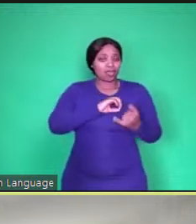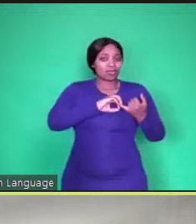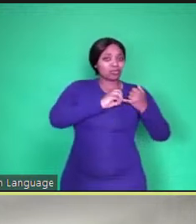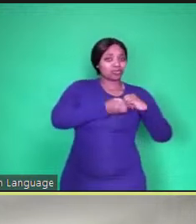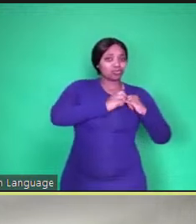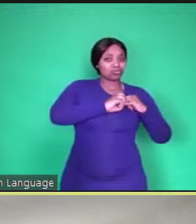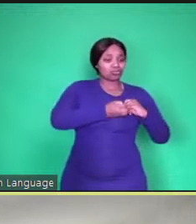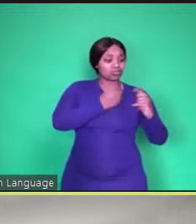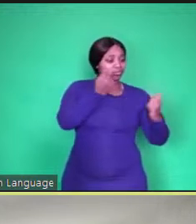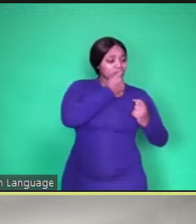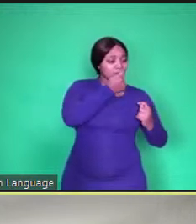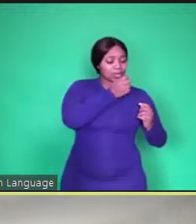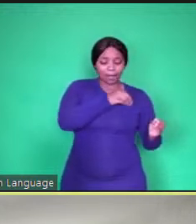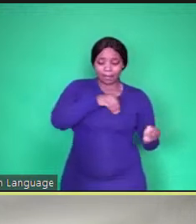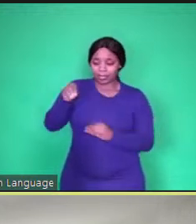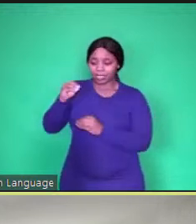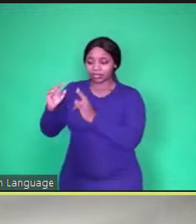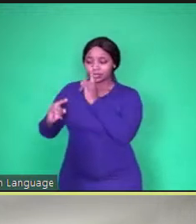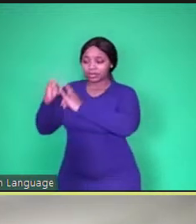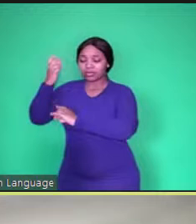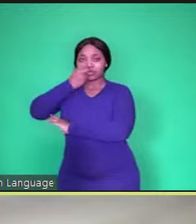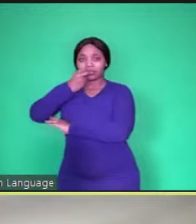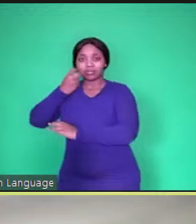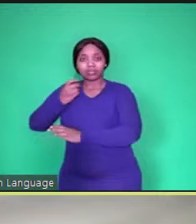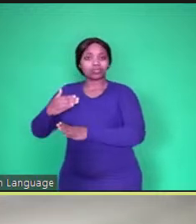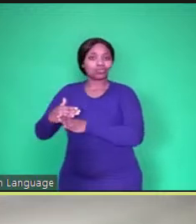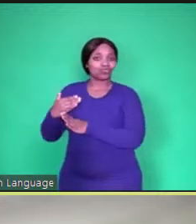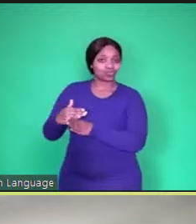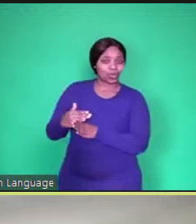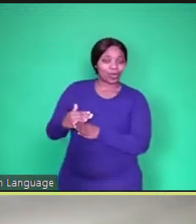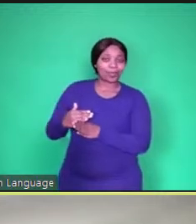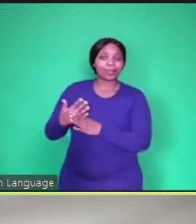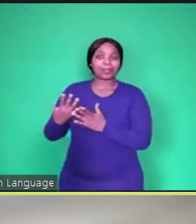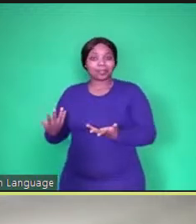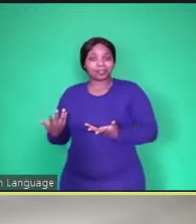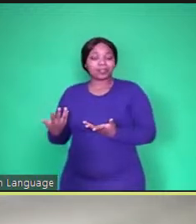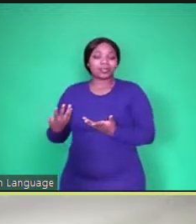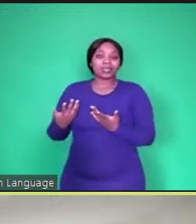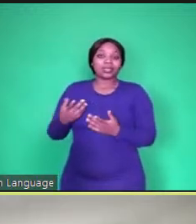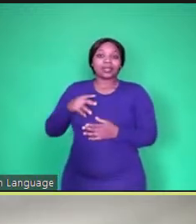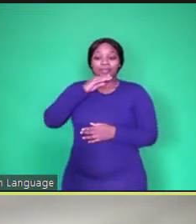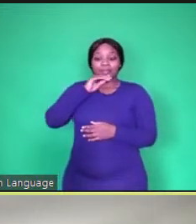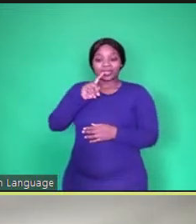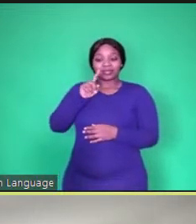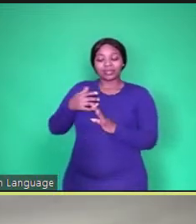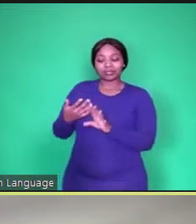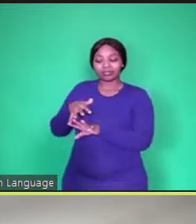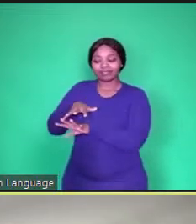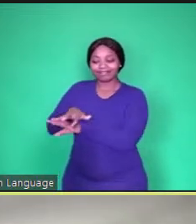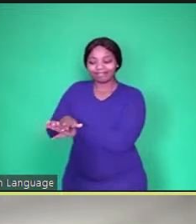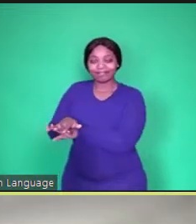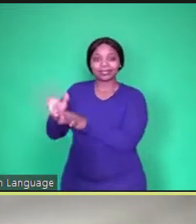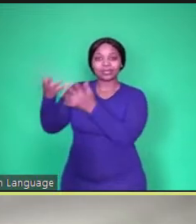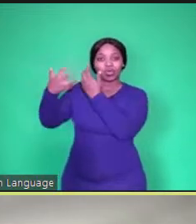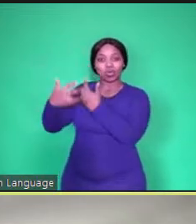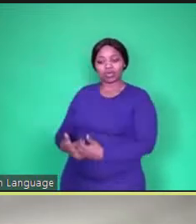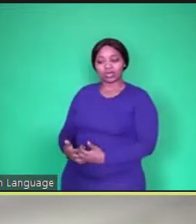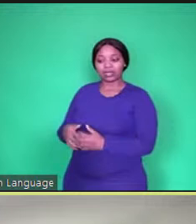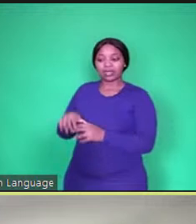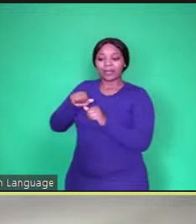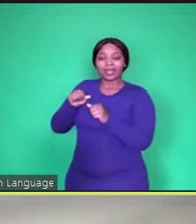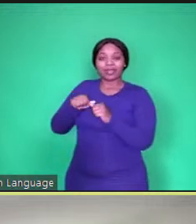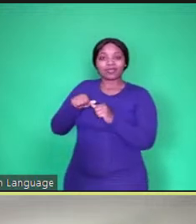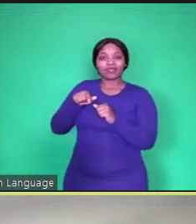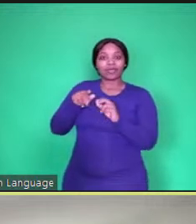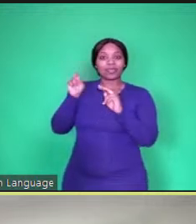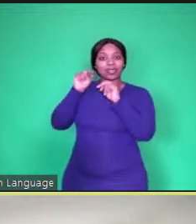for a job in a city. And so there needs to be better coherence and coordination across local, provincial, and national government